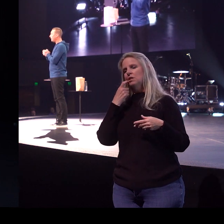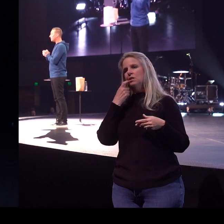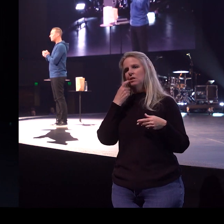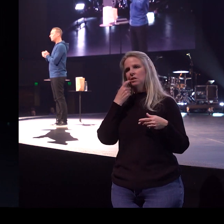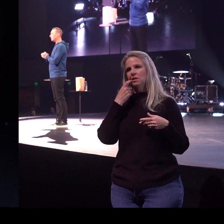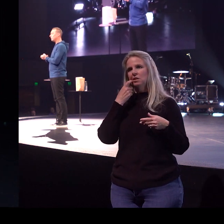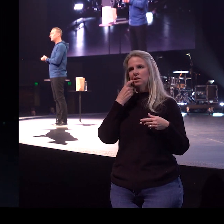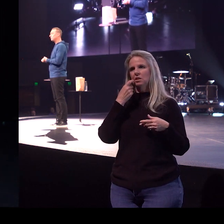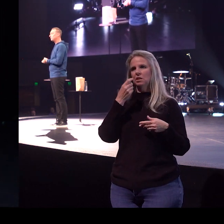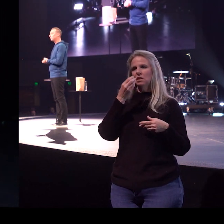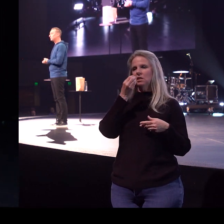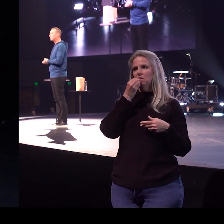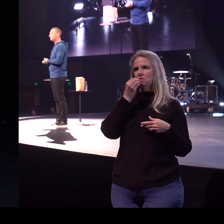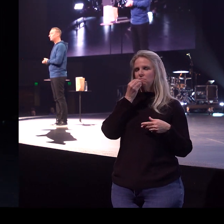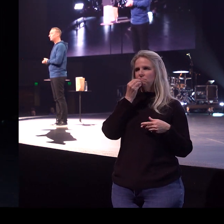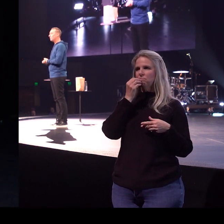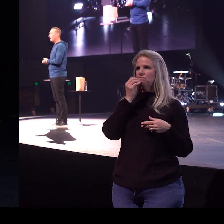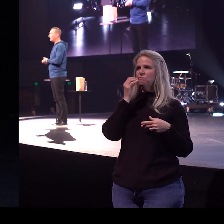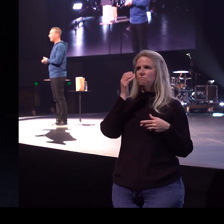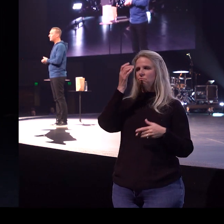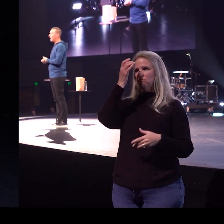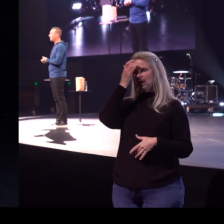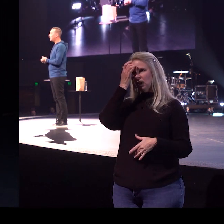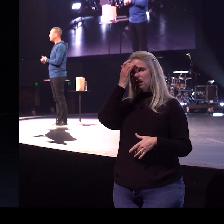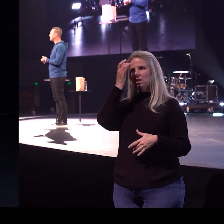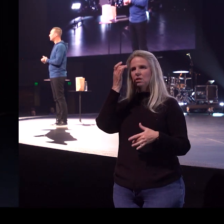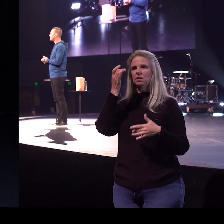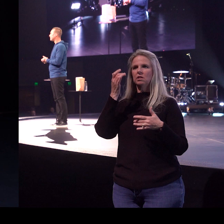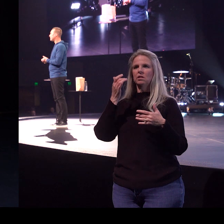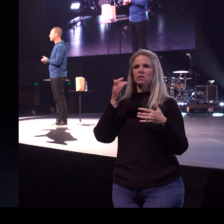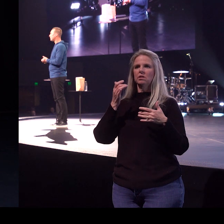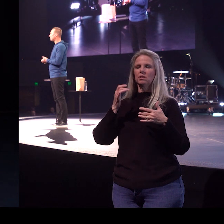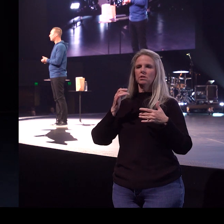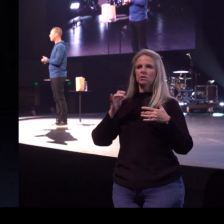about your eating disorder, about your anxiety.